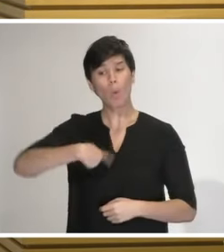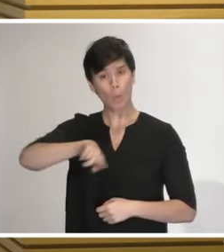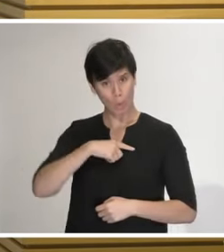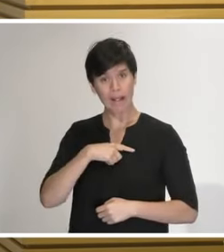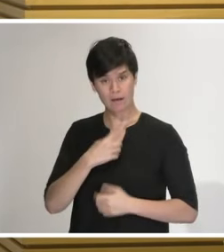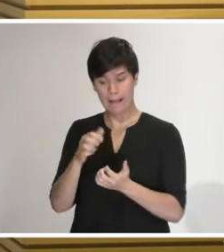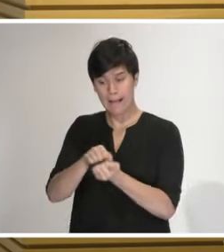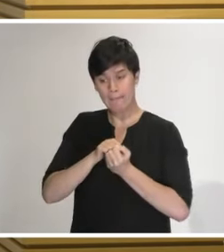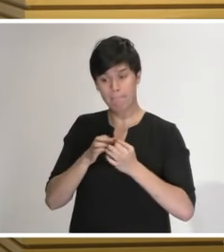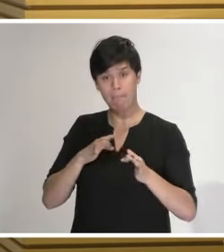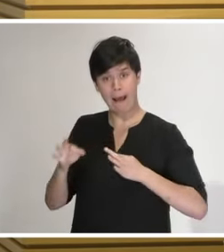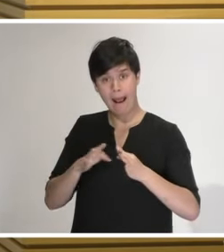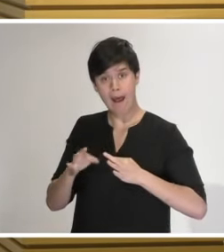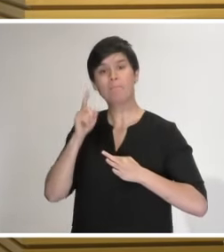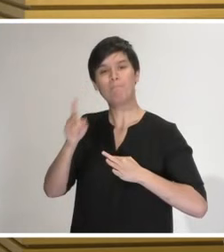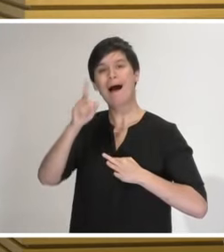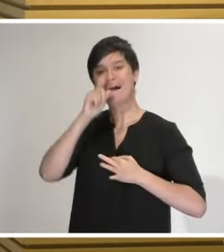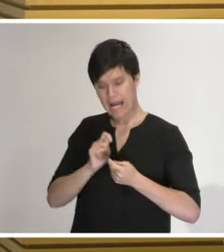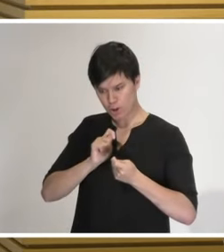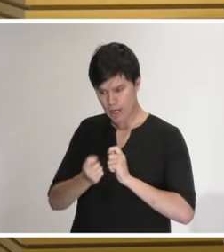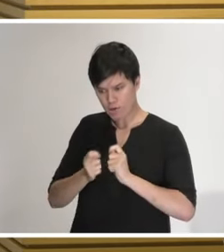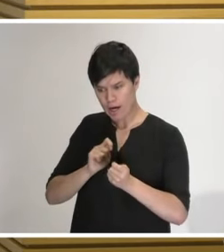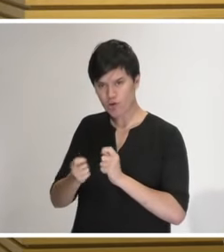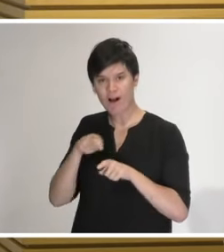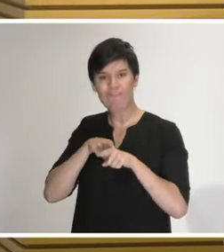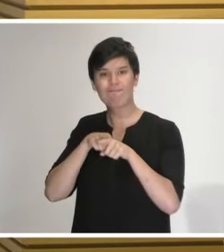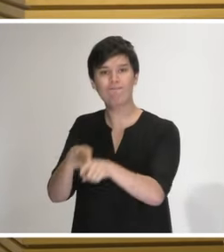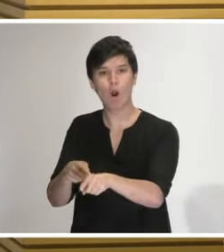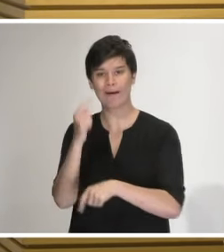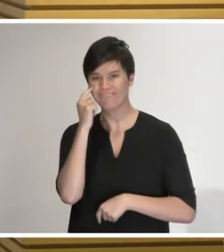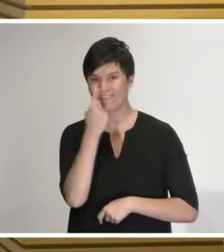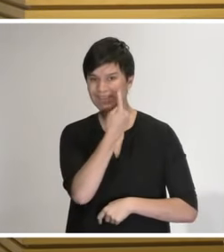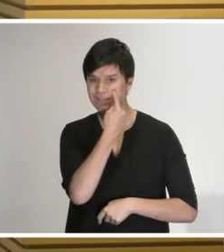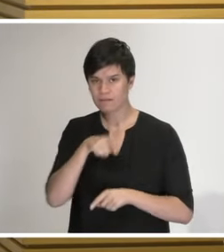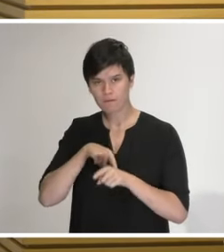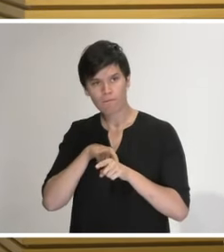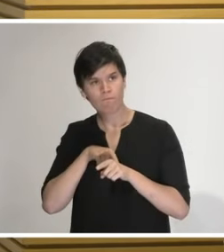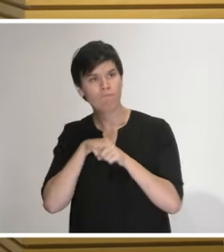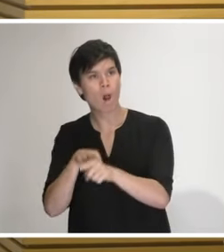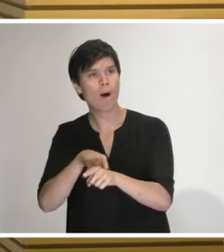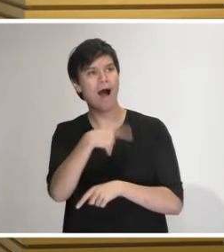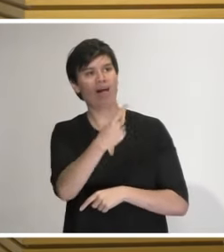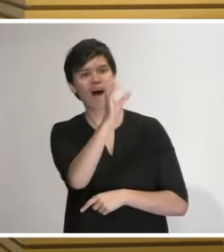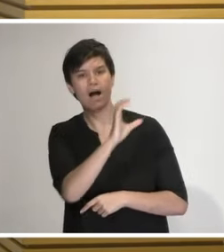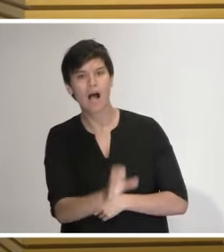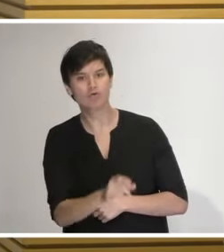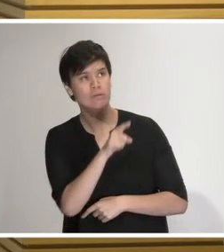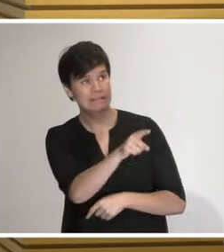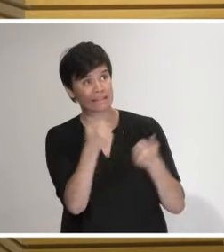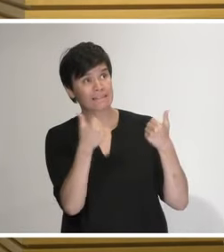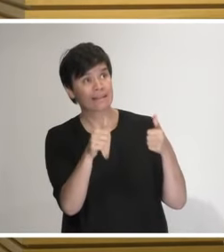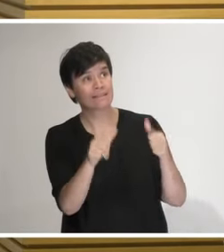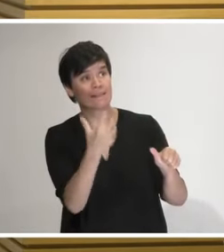adjust our plan as we go forward. We're looking at the evidence constantly. We're looking at the experience from countries that are being more